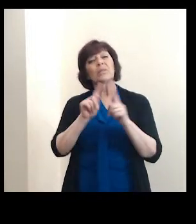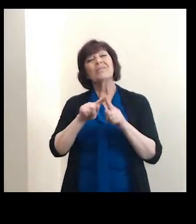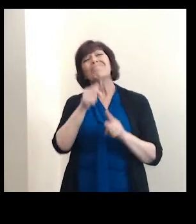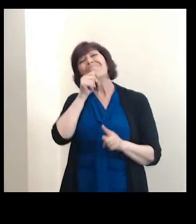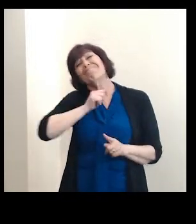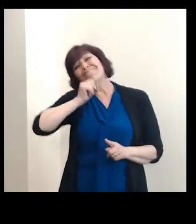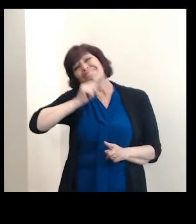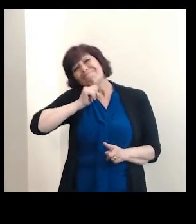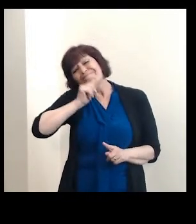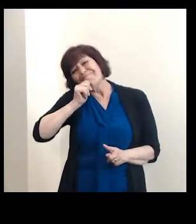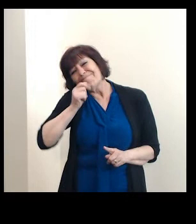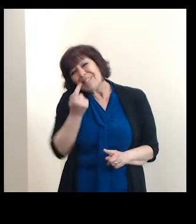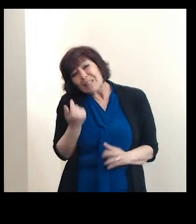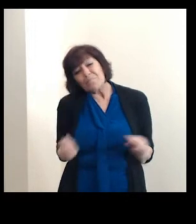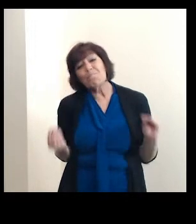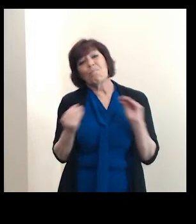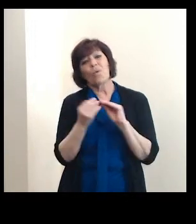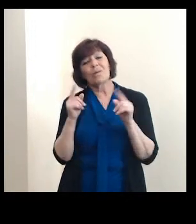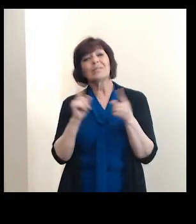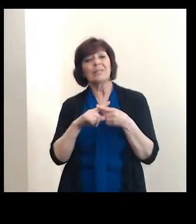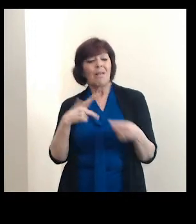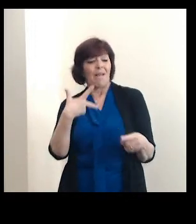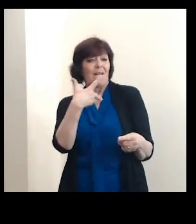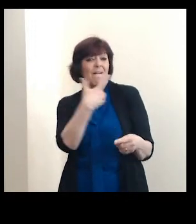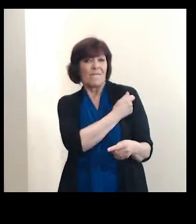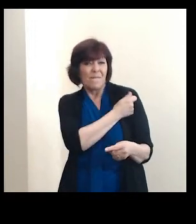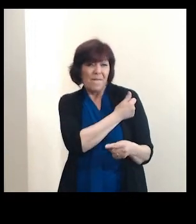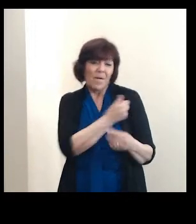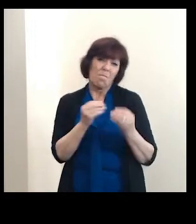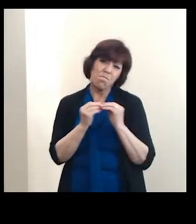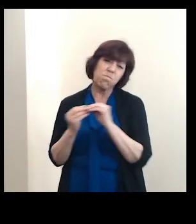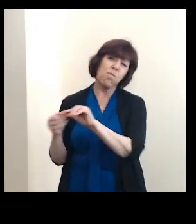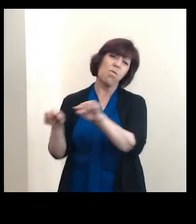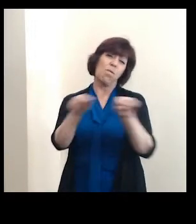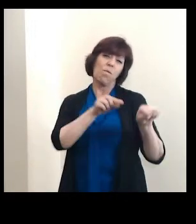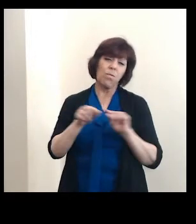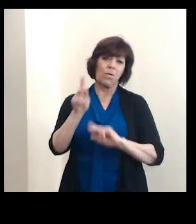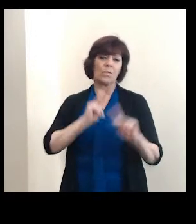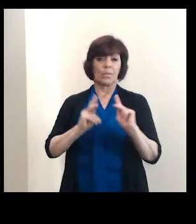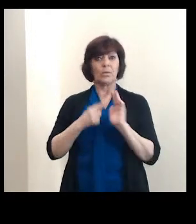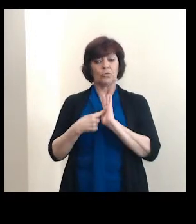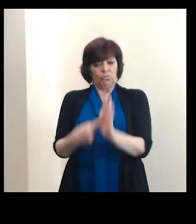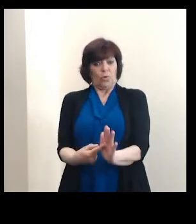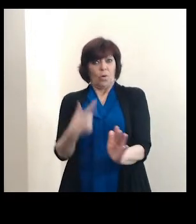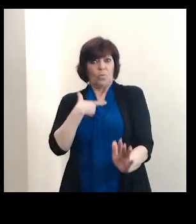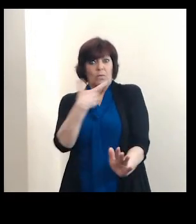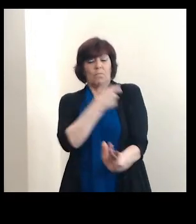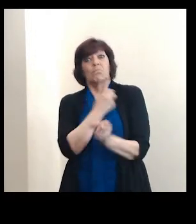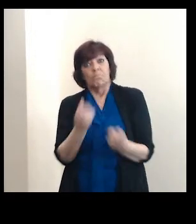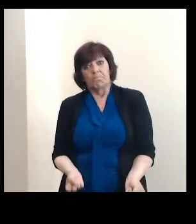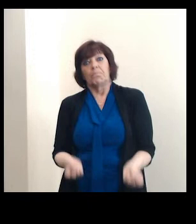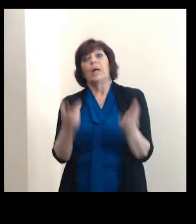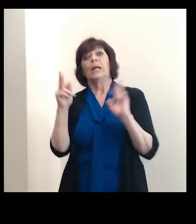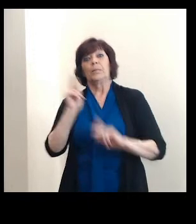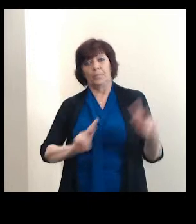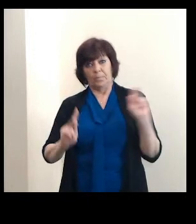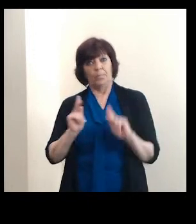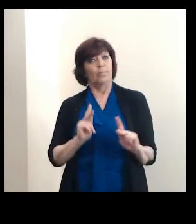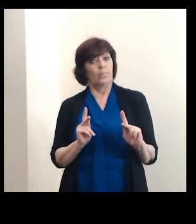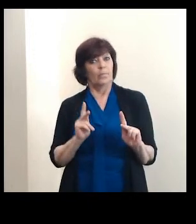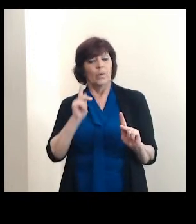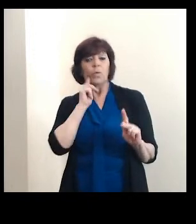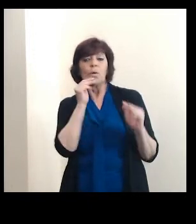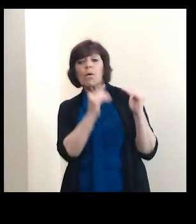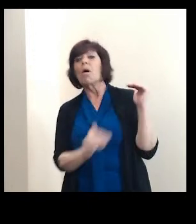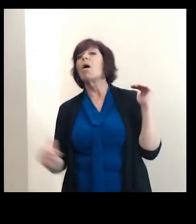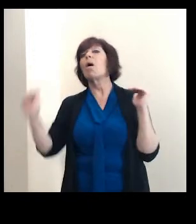a little longer until we can vaccinate more individuals. As we'll show, we've vaccinated a lot of individuals. We're above